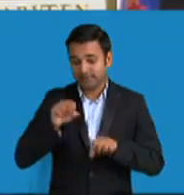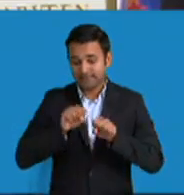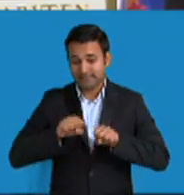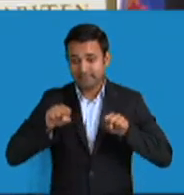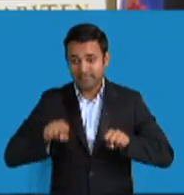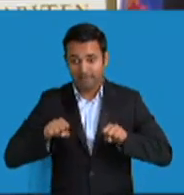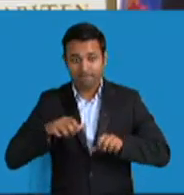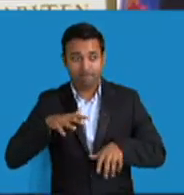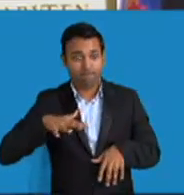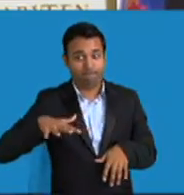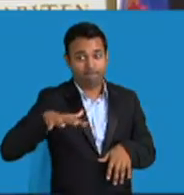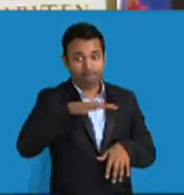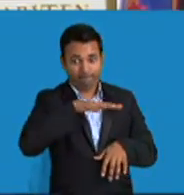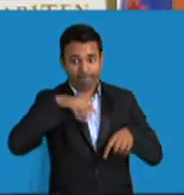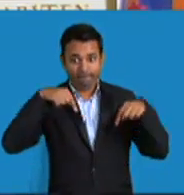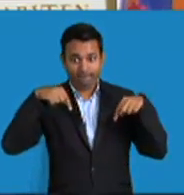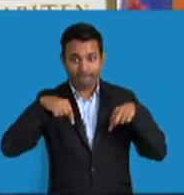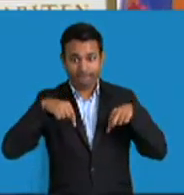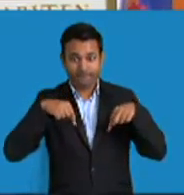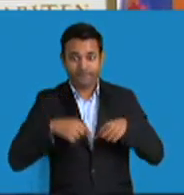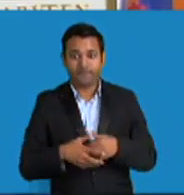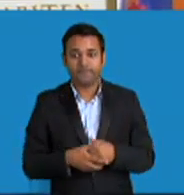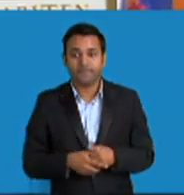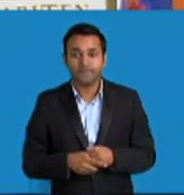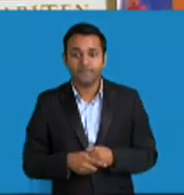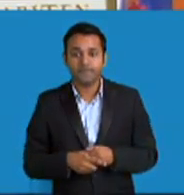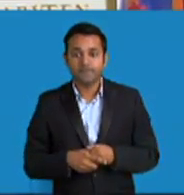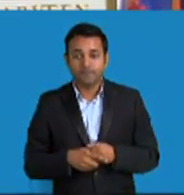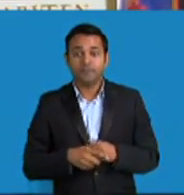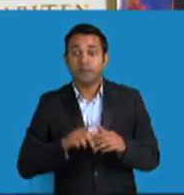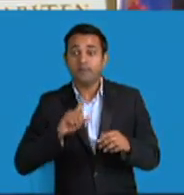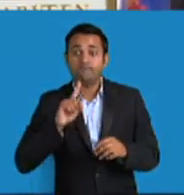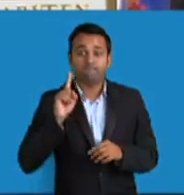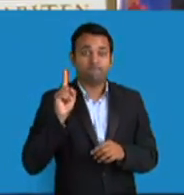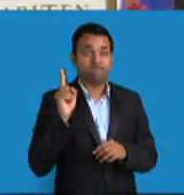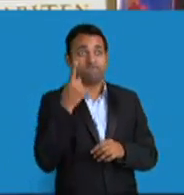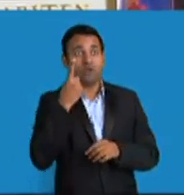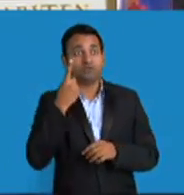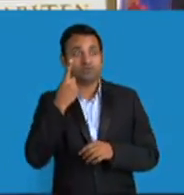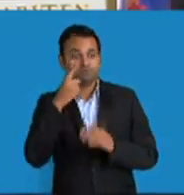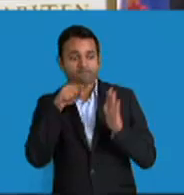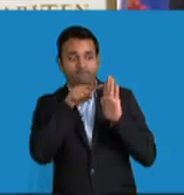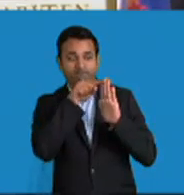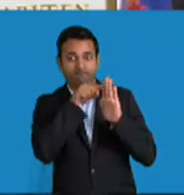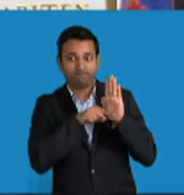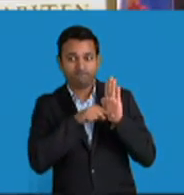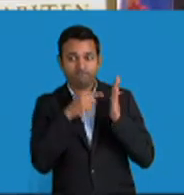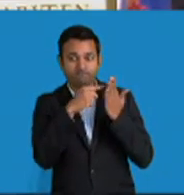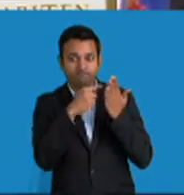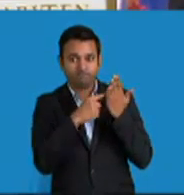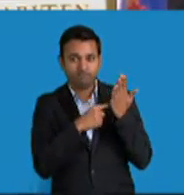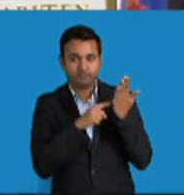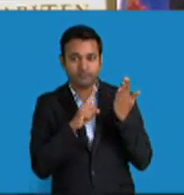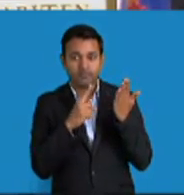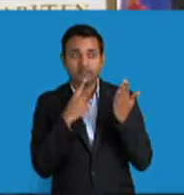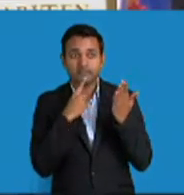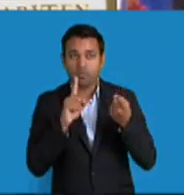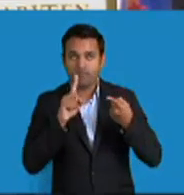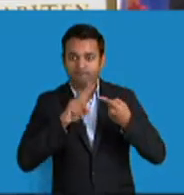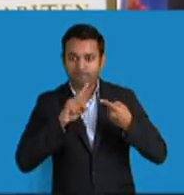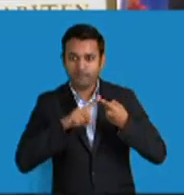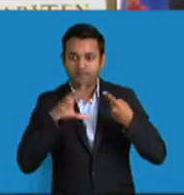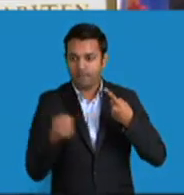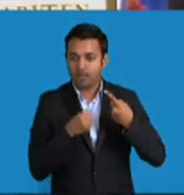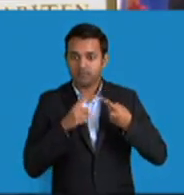students. So that was the first criteria, Madam Speaker. Based on this 3 methodology, we found out which are